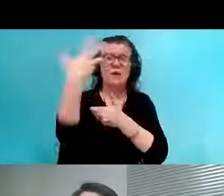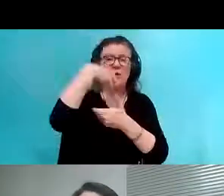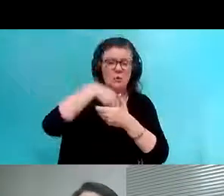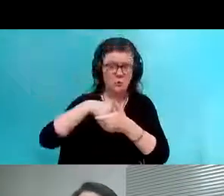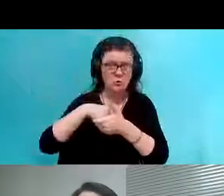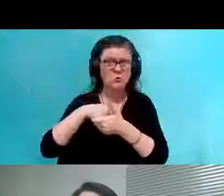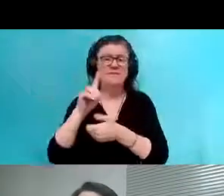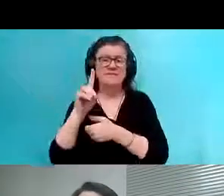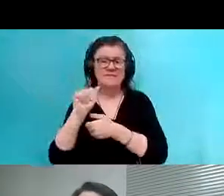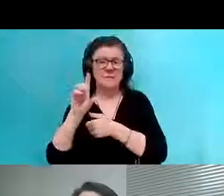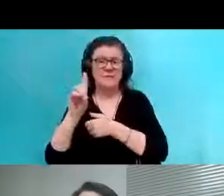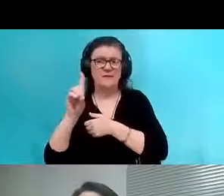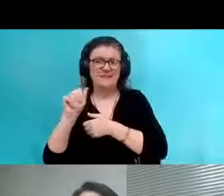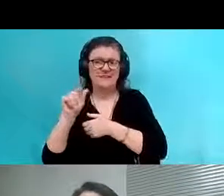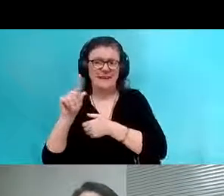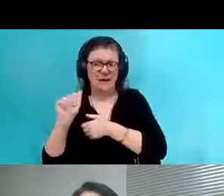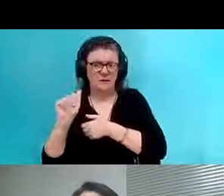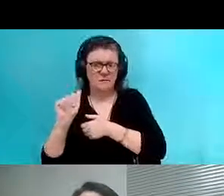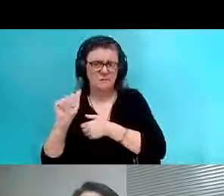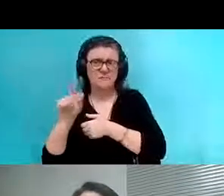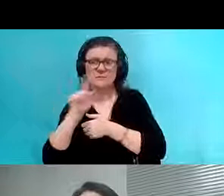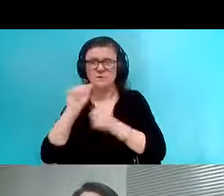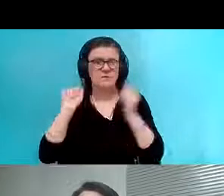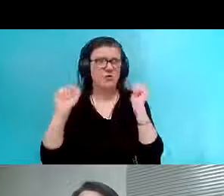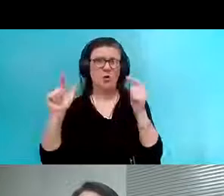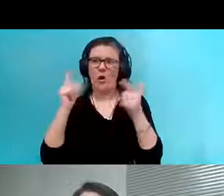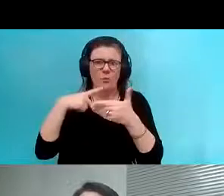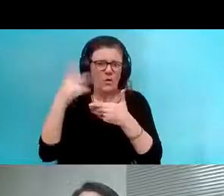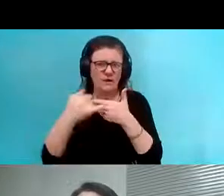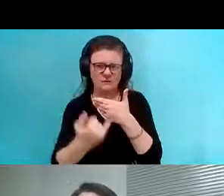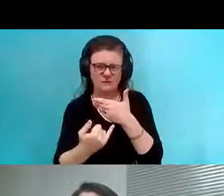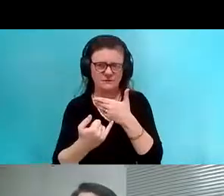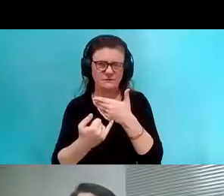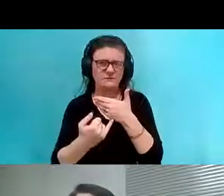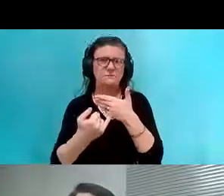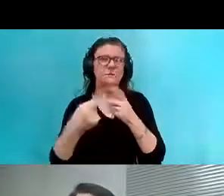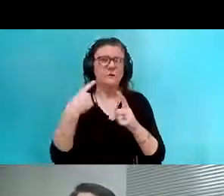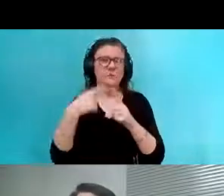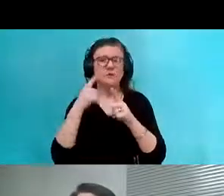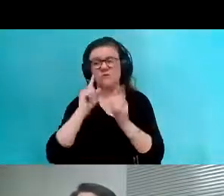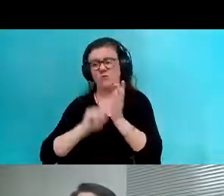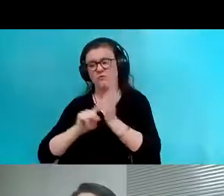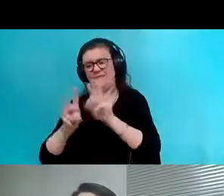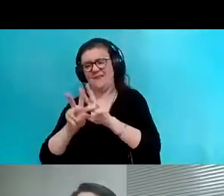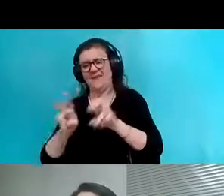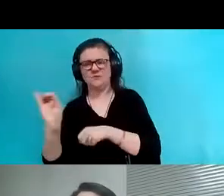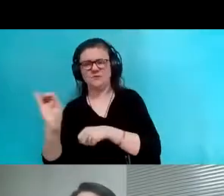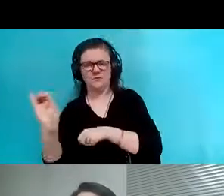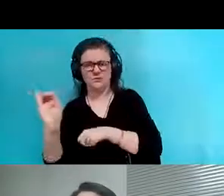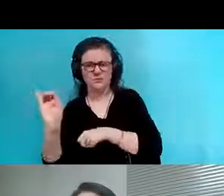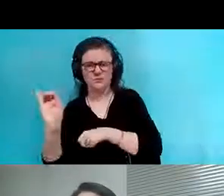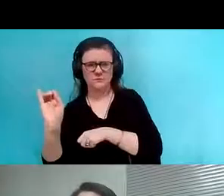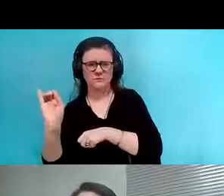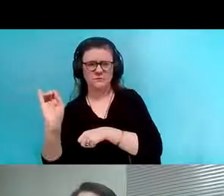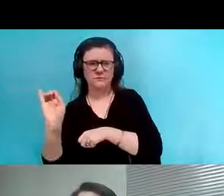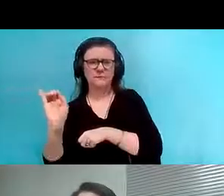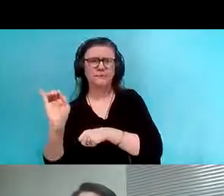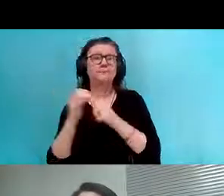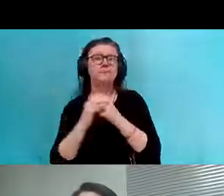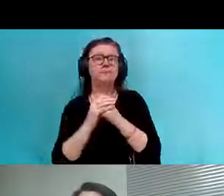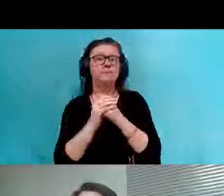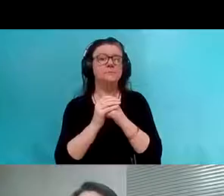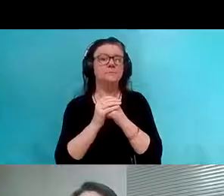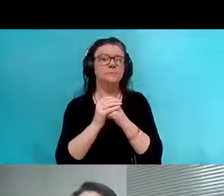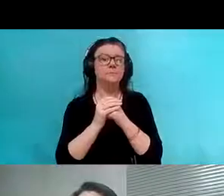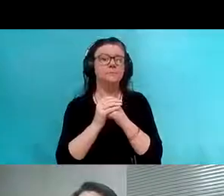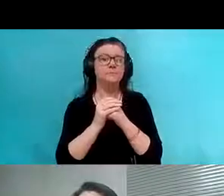data in the whole project cycle management, and also for the research analysis. And last but not least,